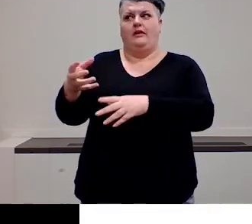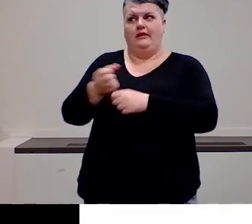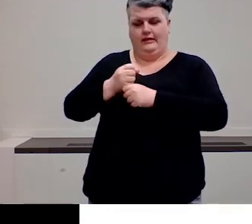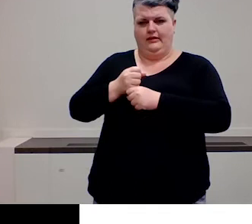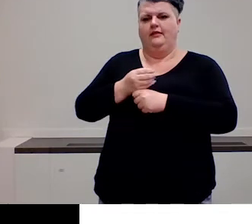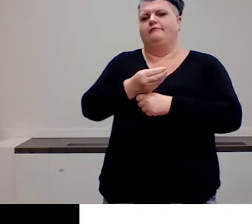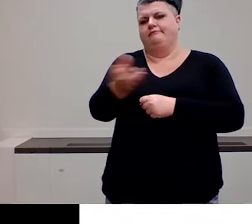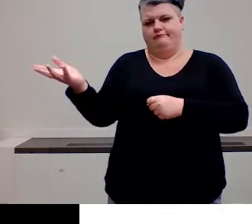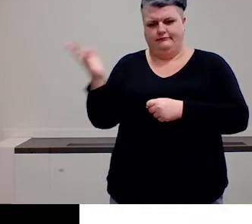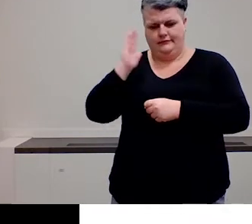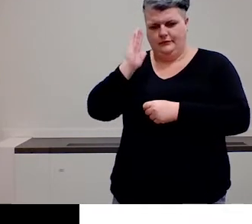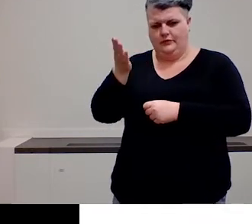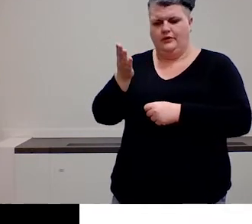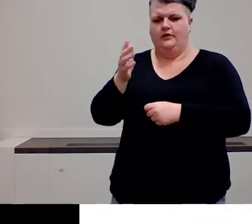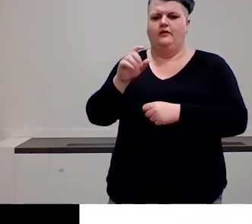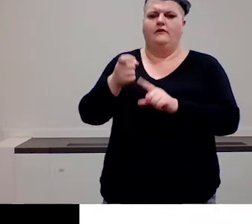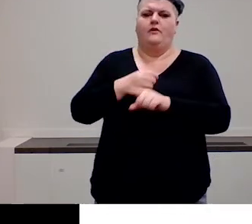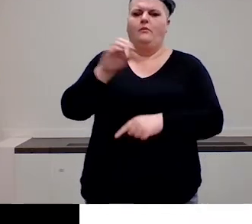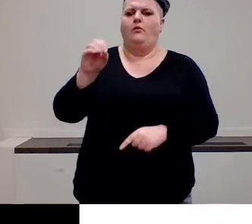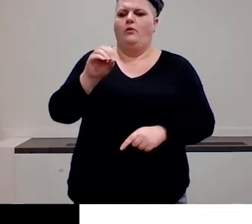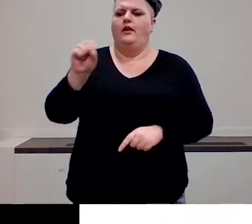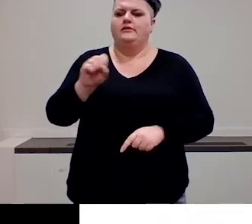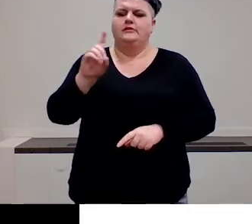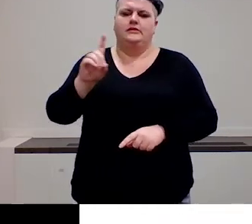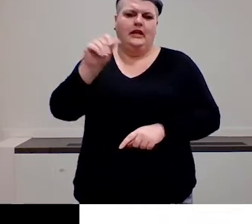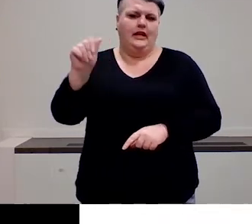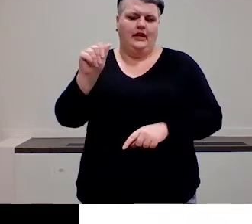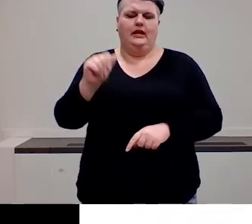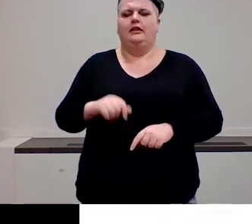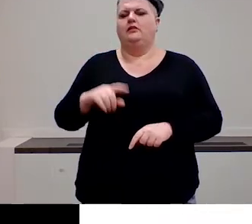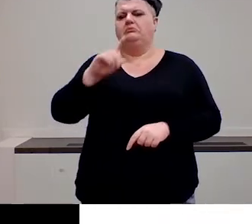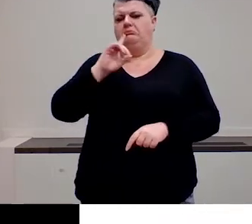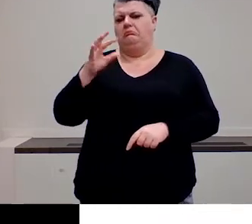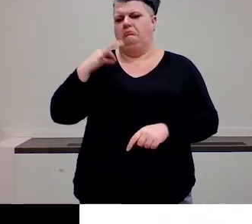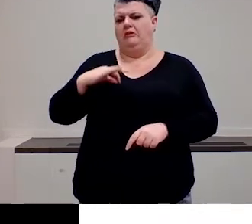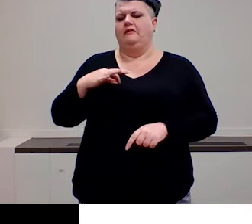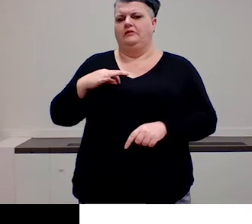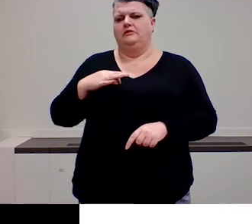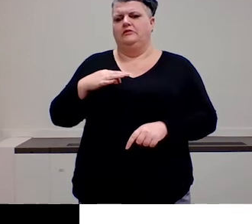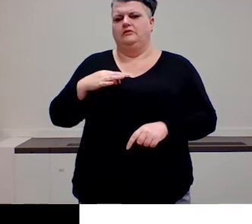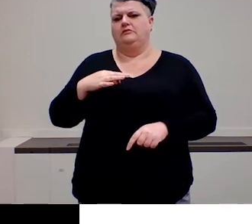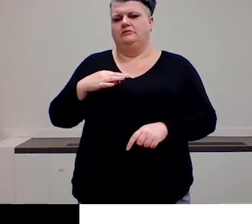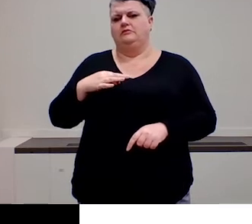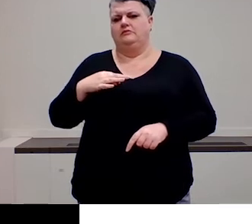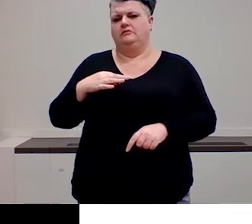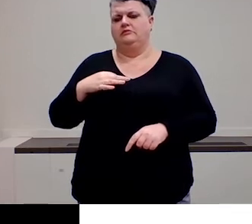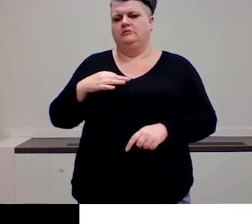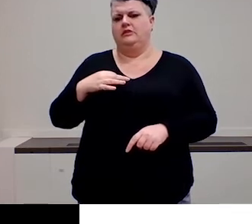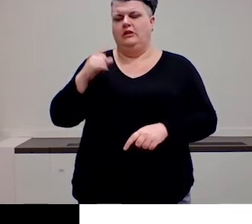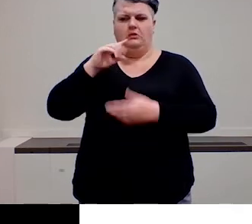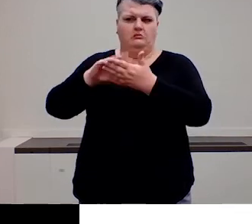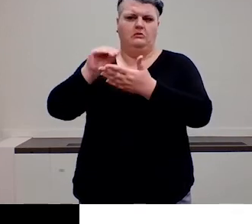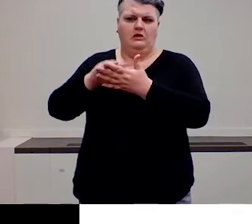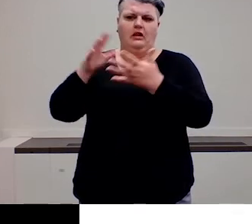that from OSBA. I thought it was pretty beneficial and something that maybe we can learn